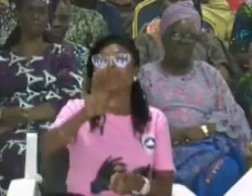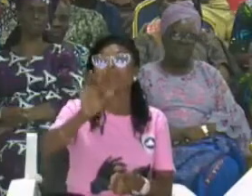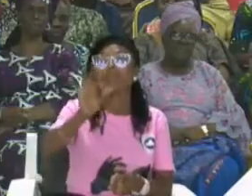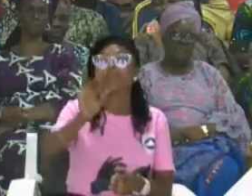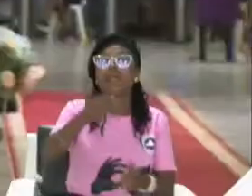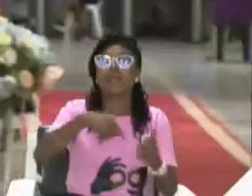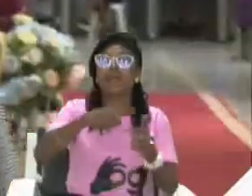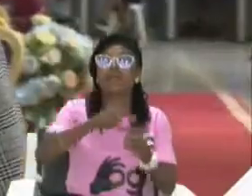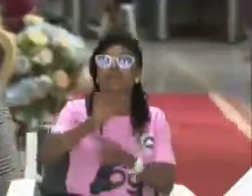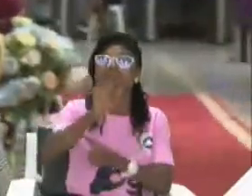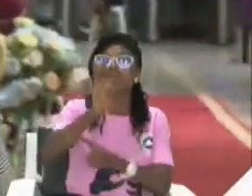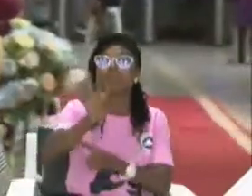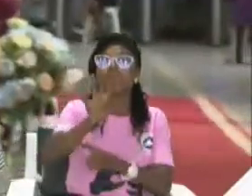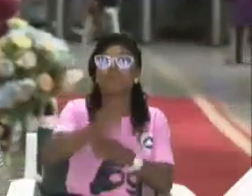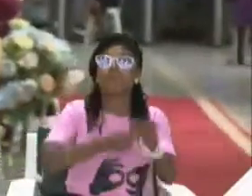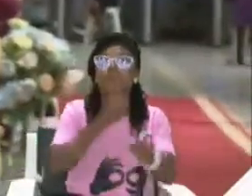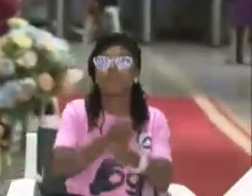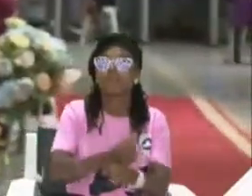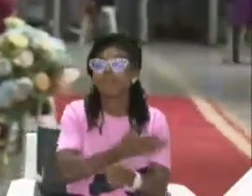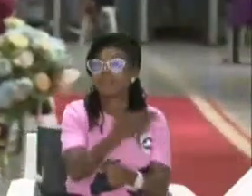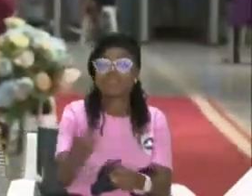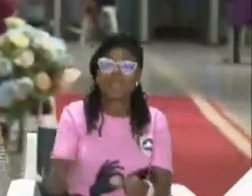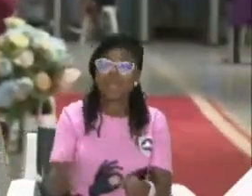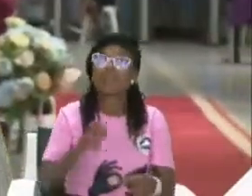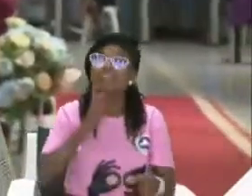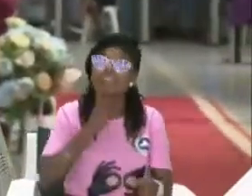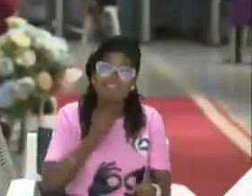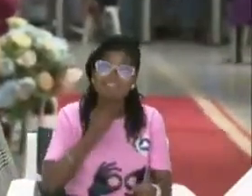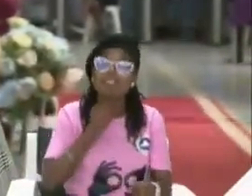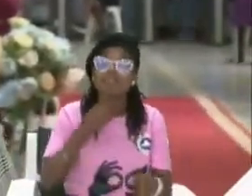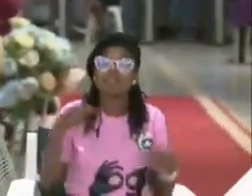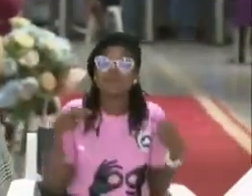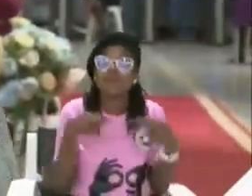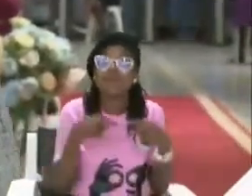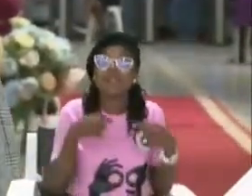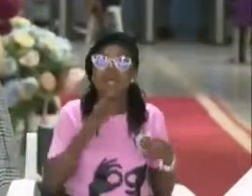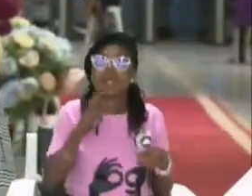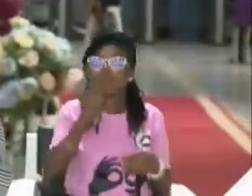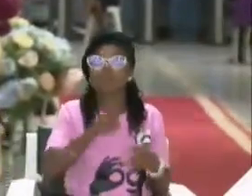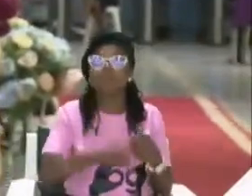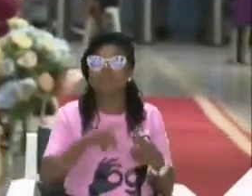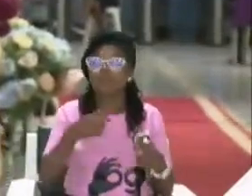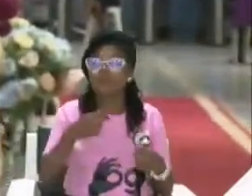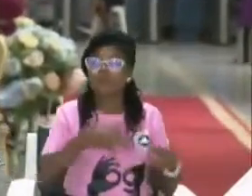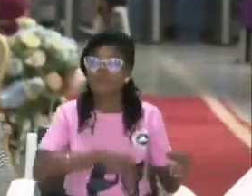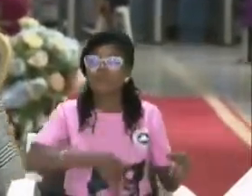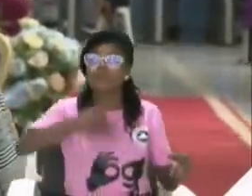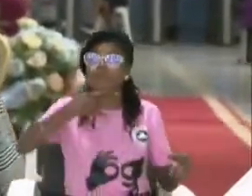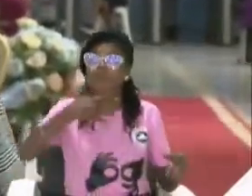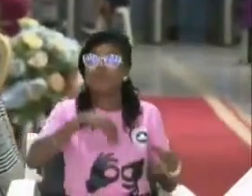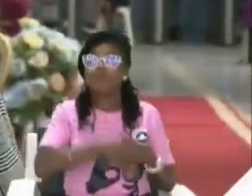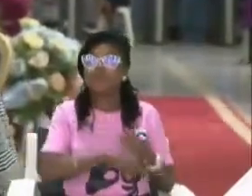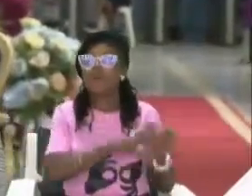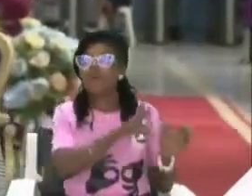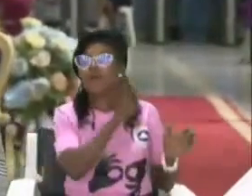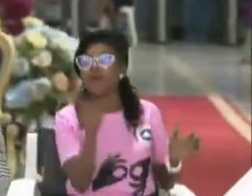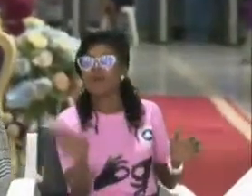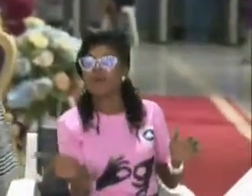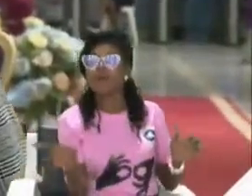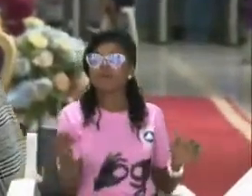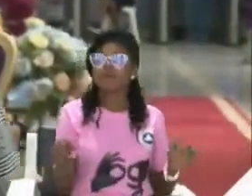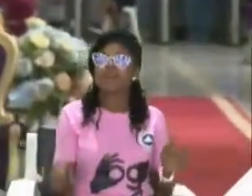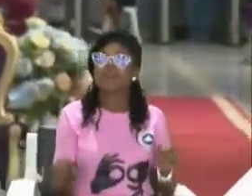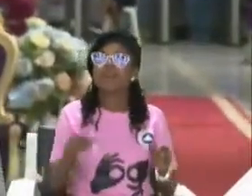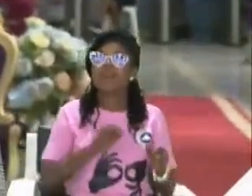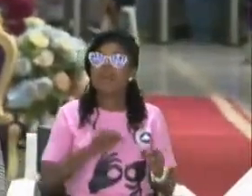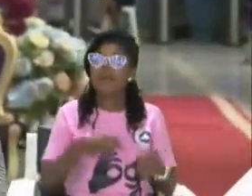4 years, there is a very severe pain I do feel by my right leg. And when I went to the hospital, I was diagnosed with